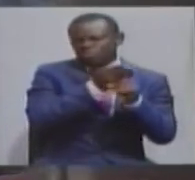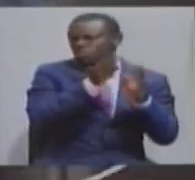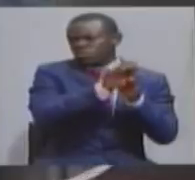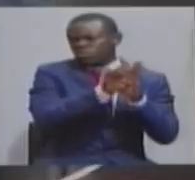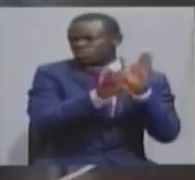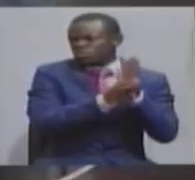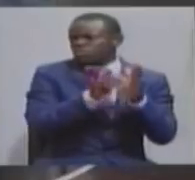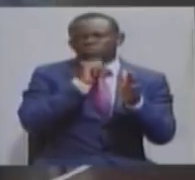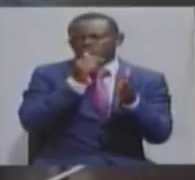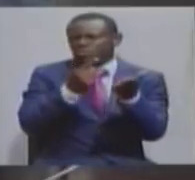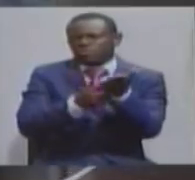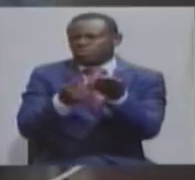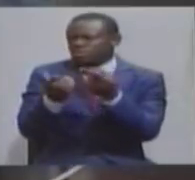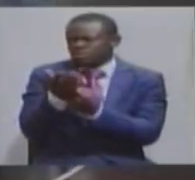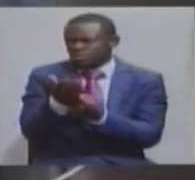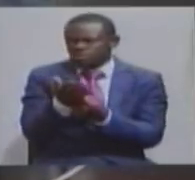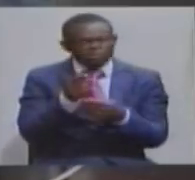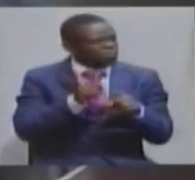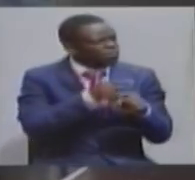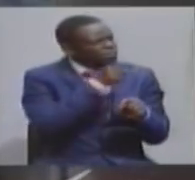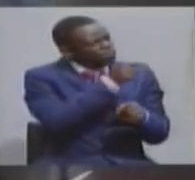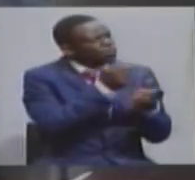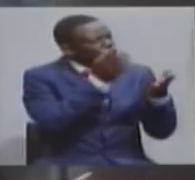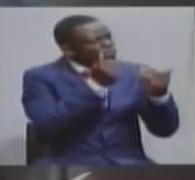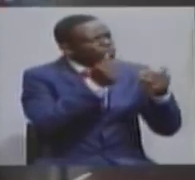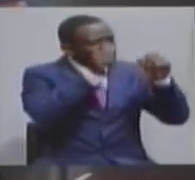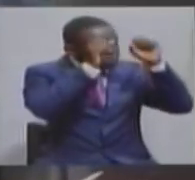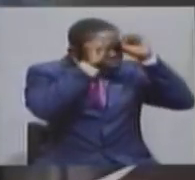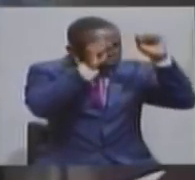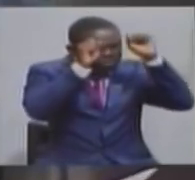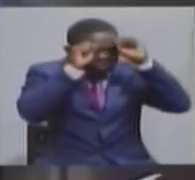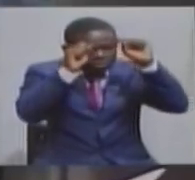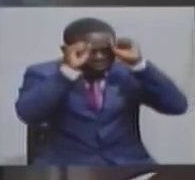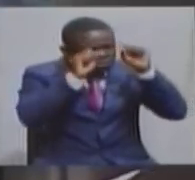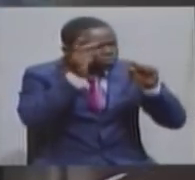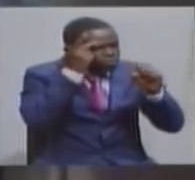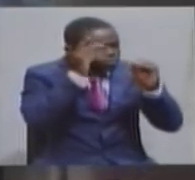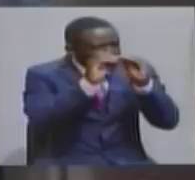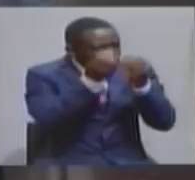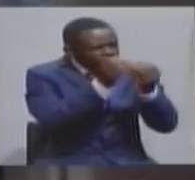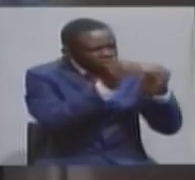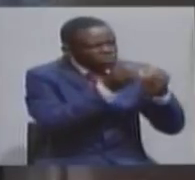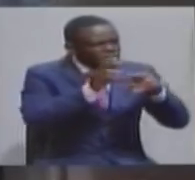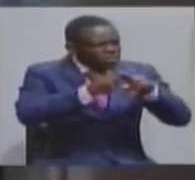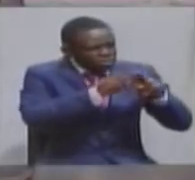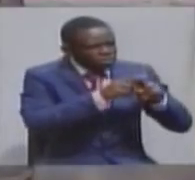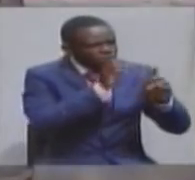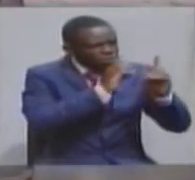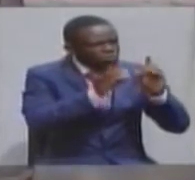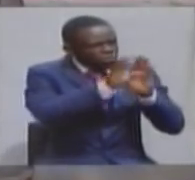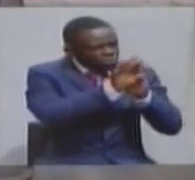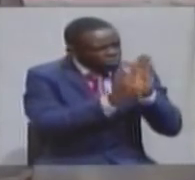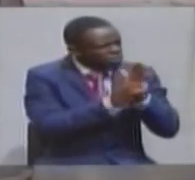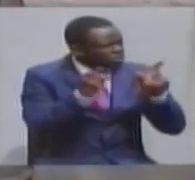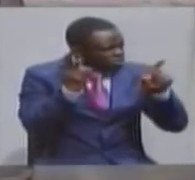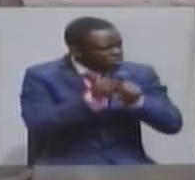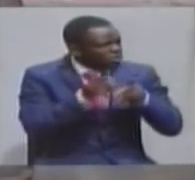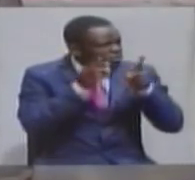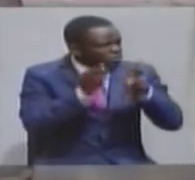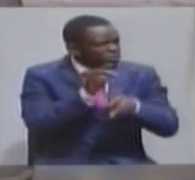Presidents on one line to discuss the same issues as the ZCID process will do? No, it is one and the